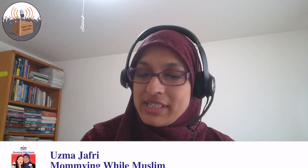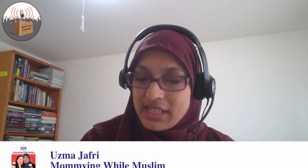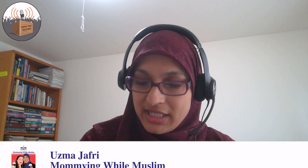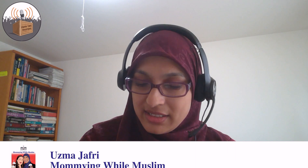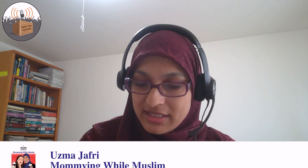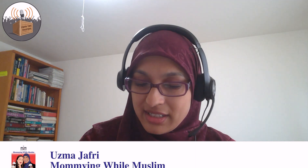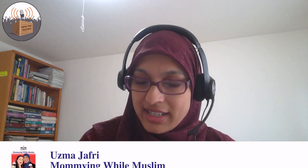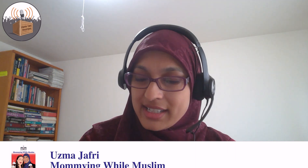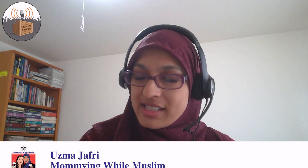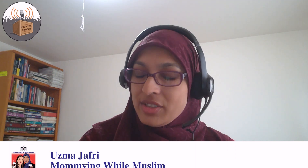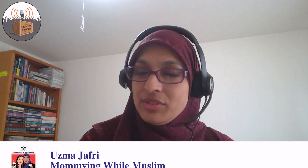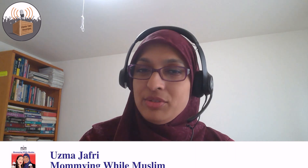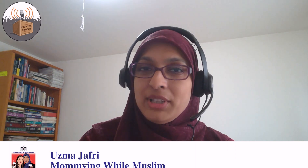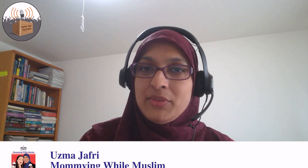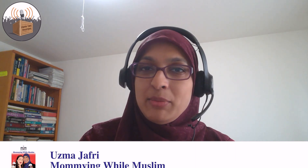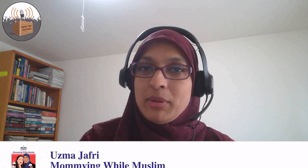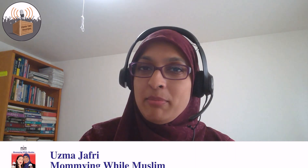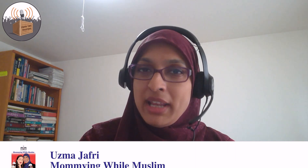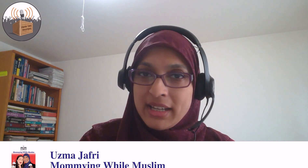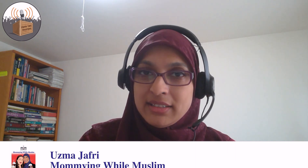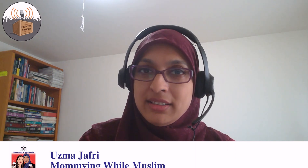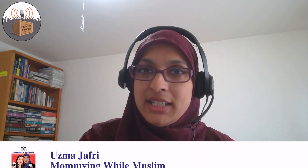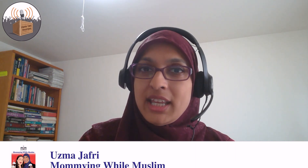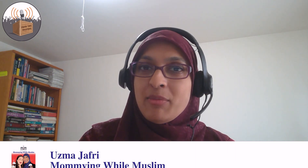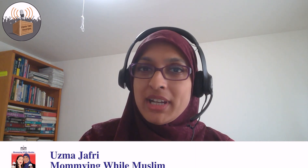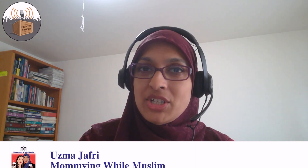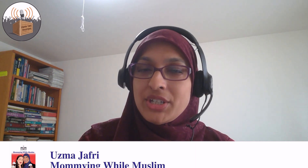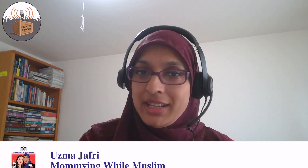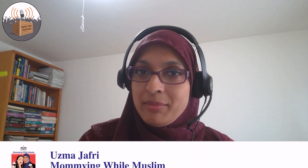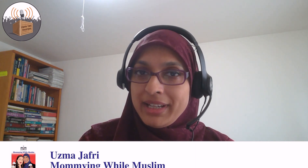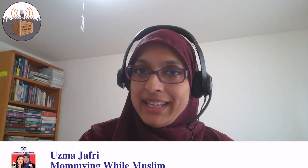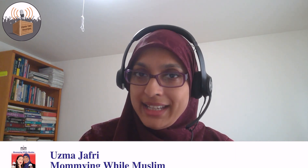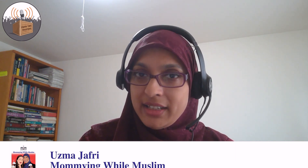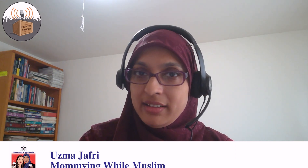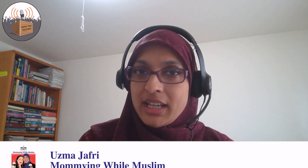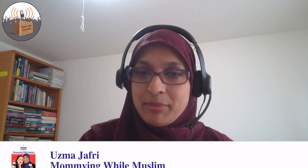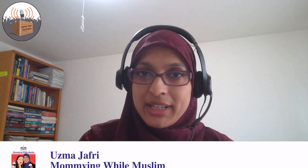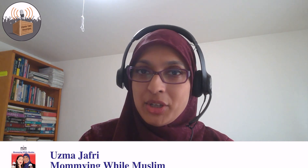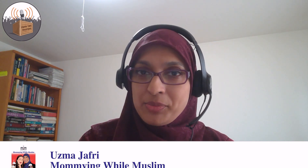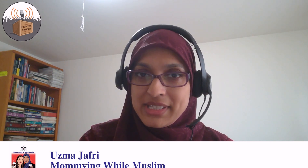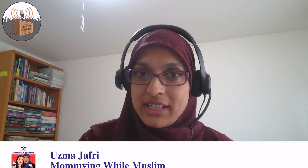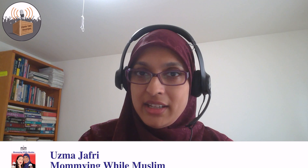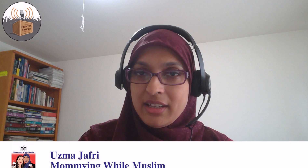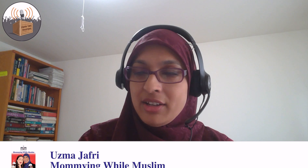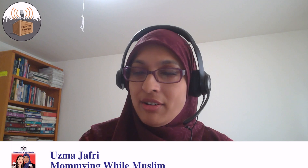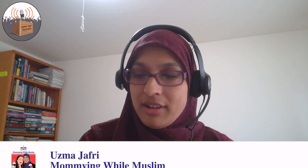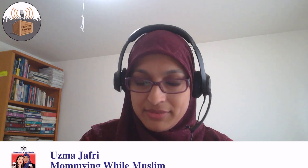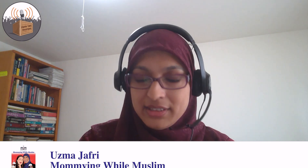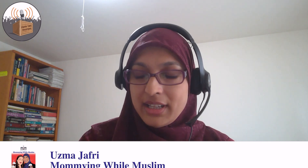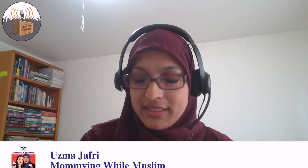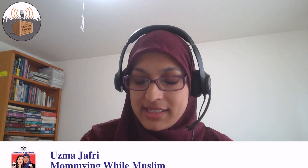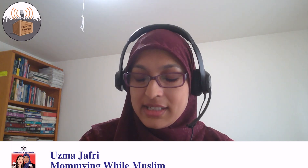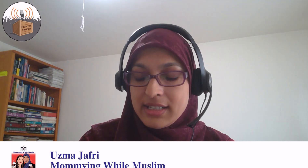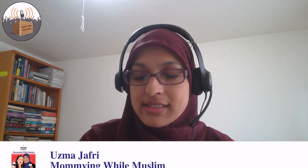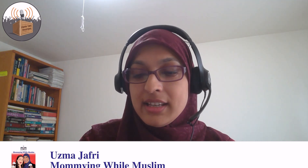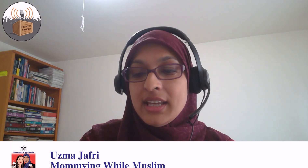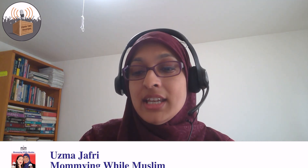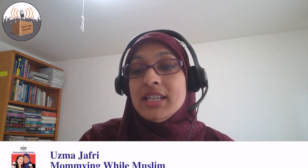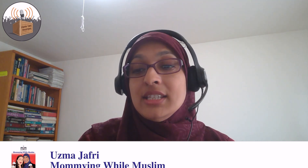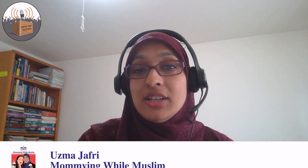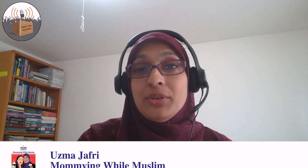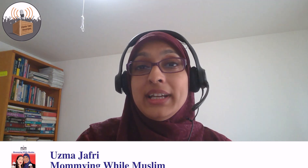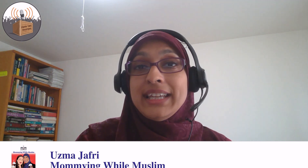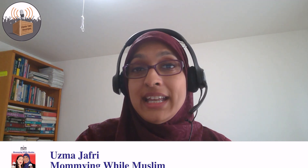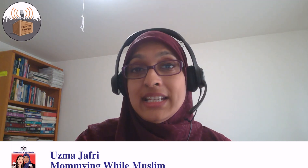is my home state. I still do love it, but man, am I shaking my head at my home state an awful lot these days.